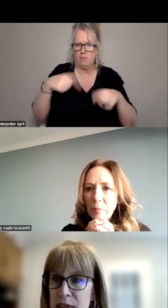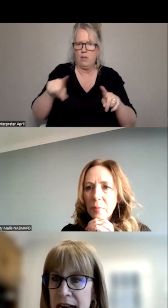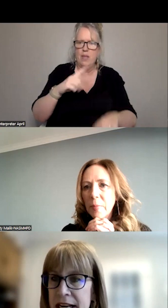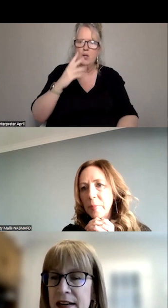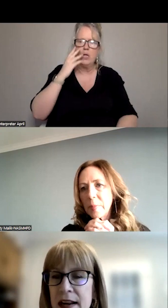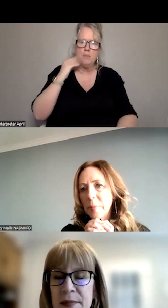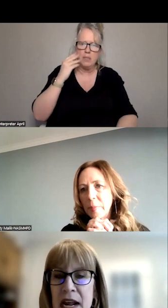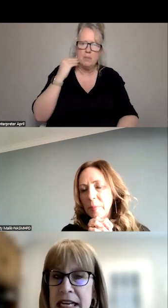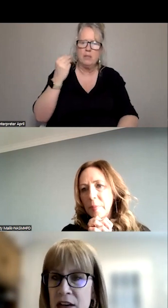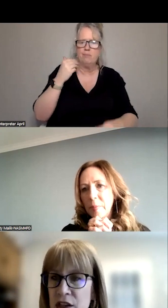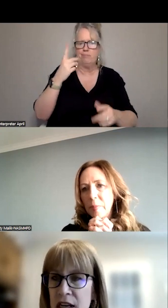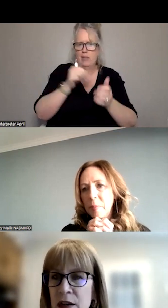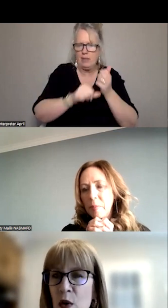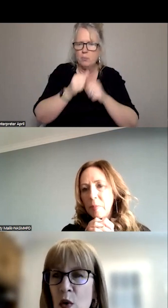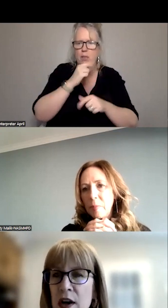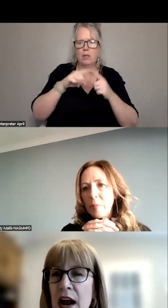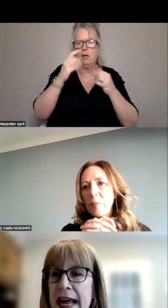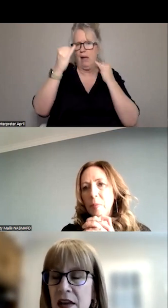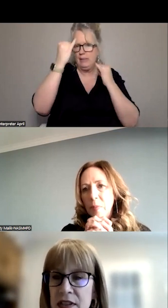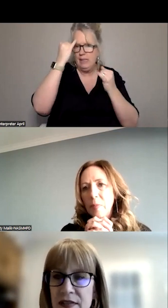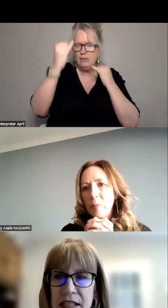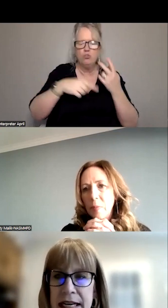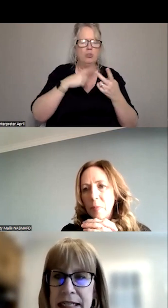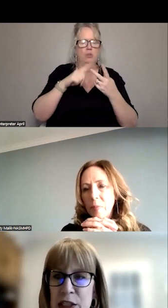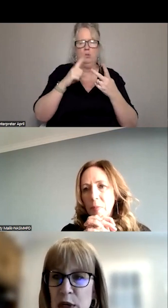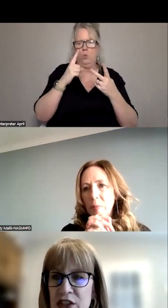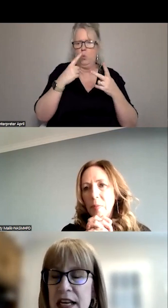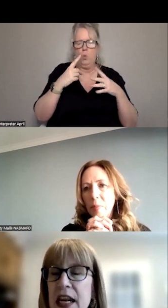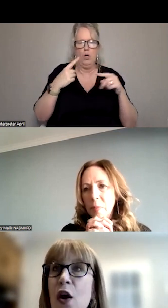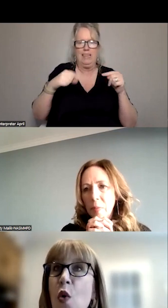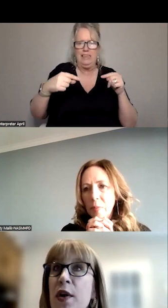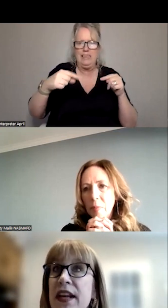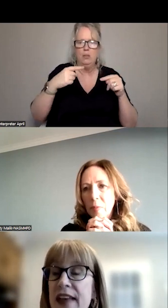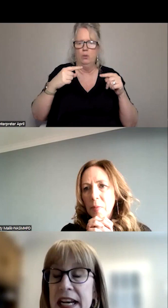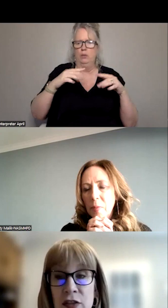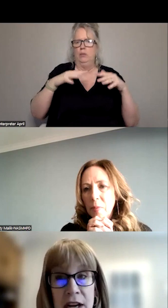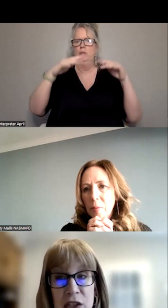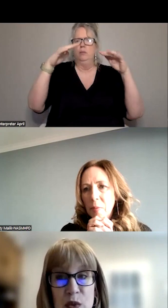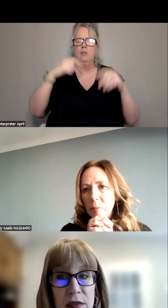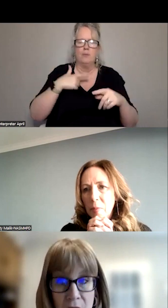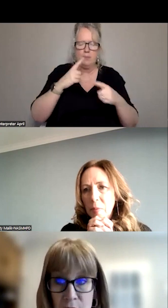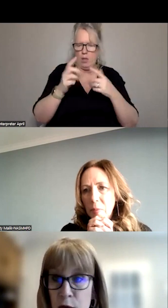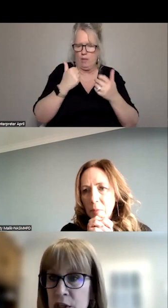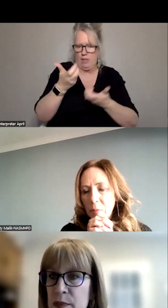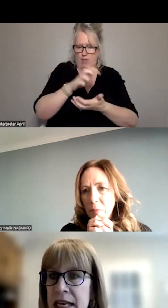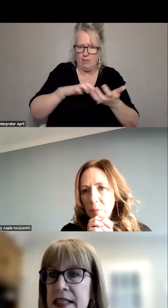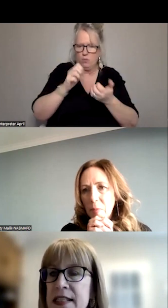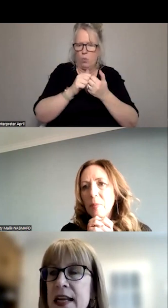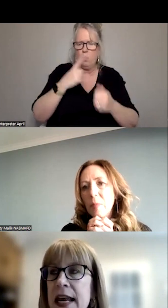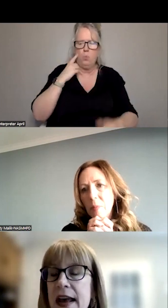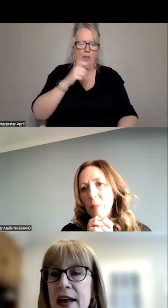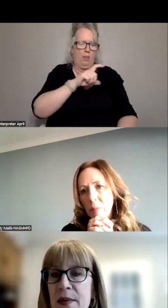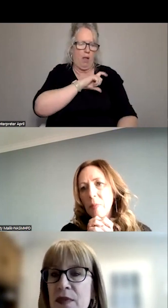of suicide ideation or high levels of anxiety and depression, or that have had interactions with law